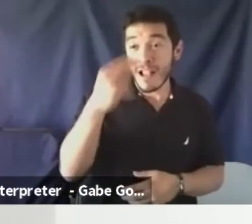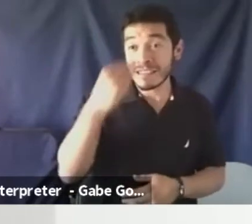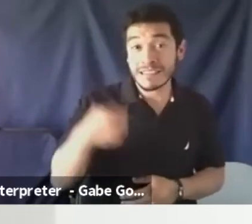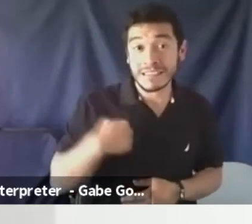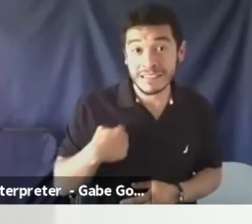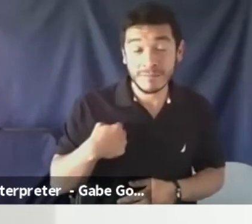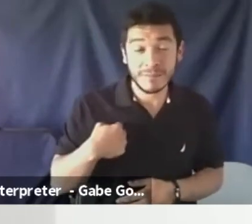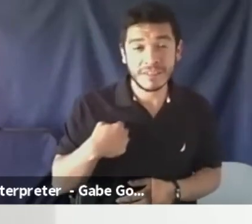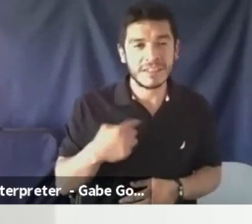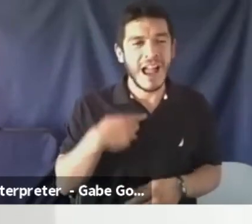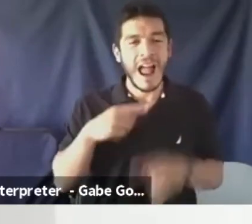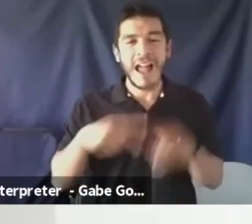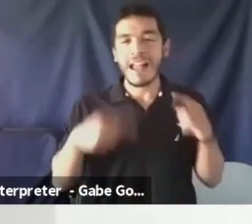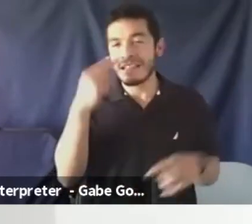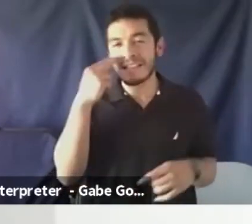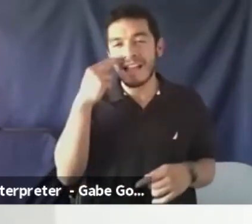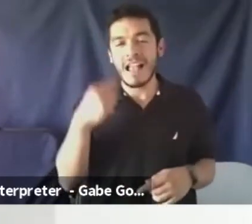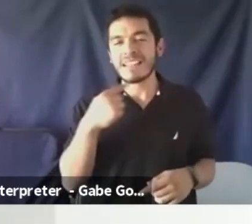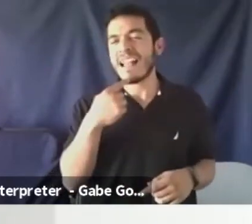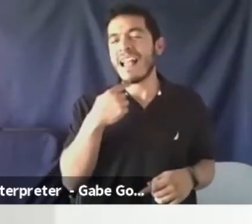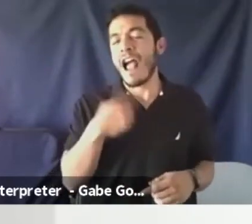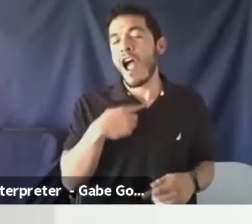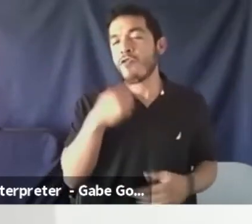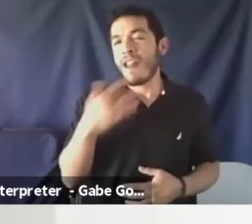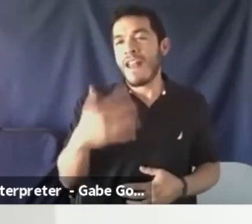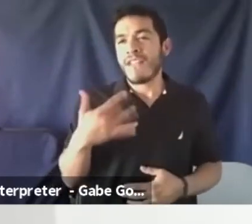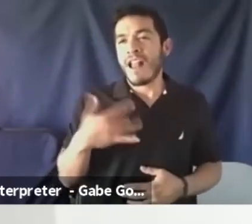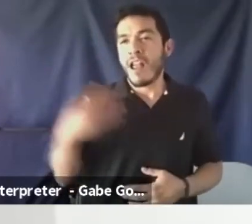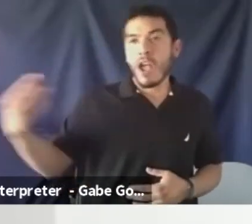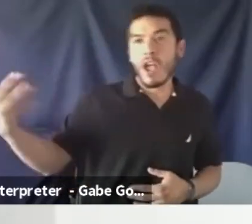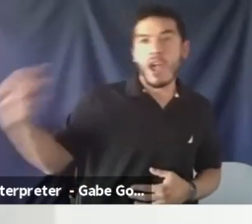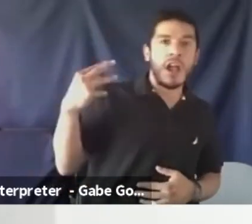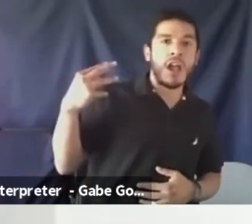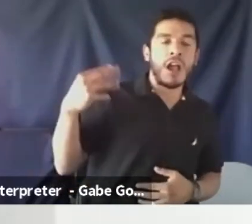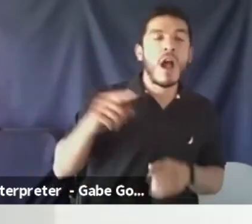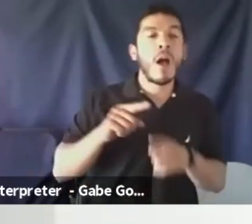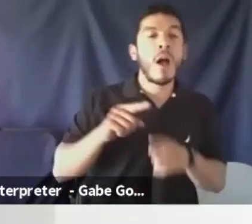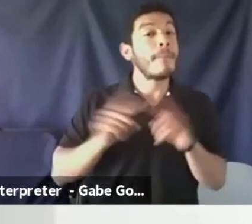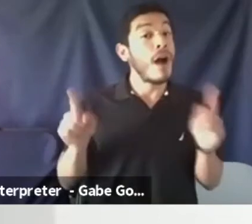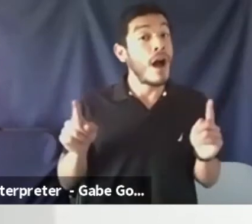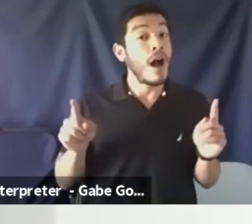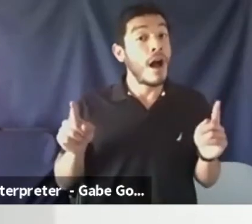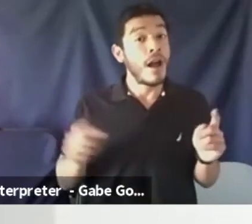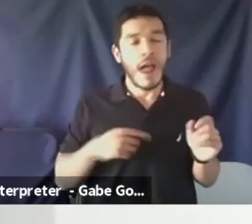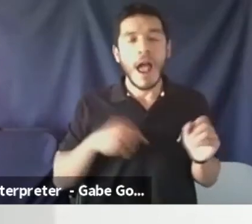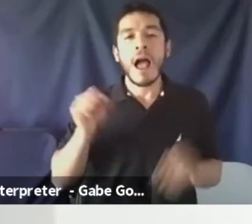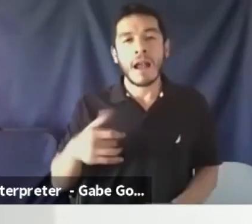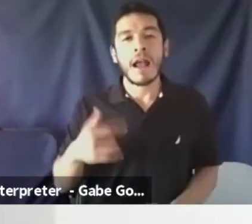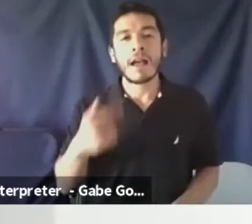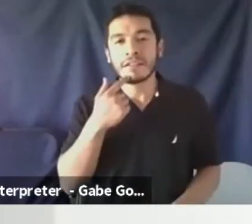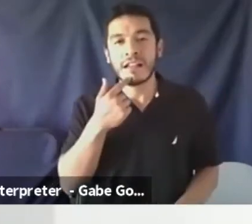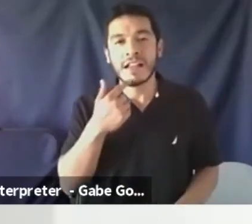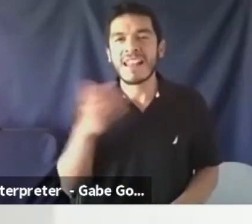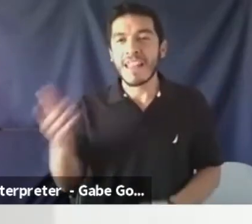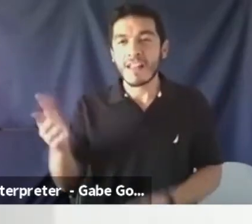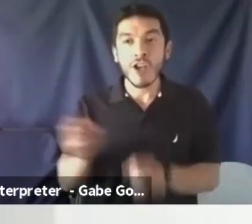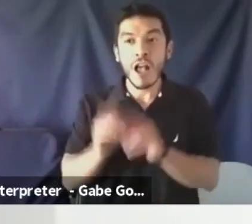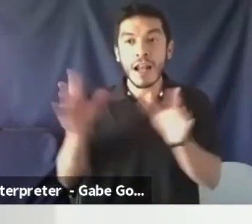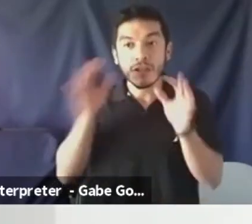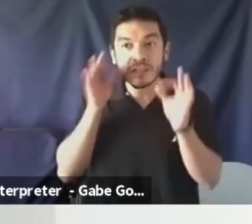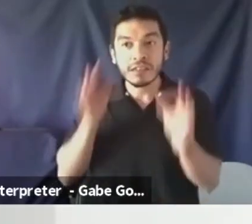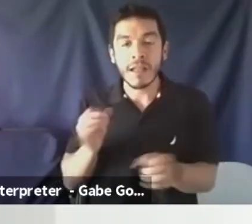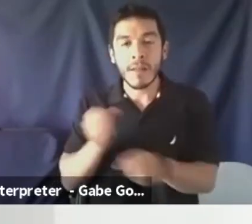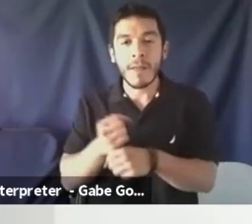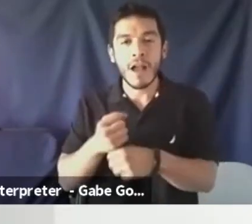felt that, but I can say that there was a clear decision being made